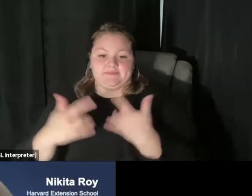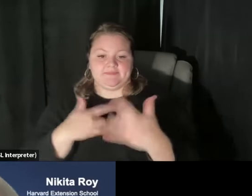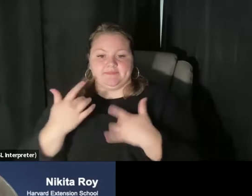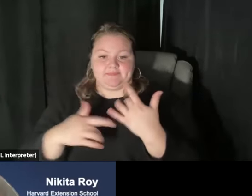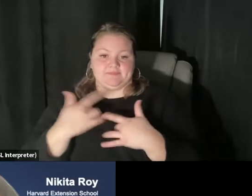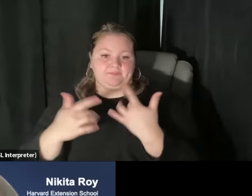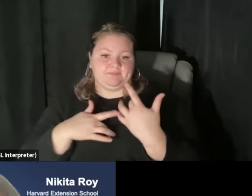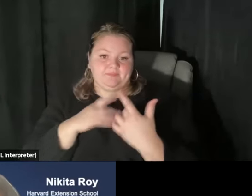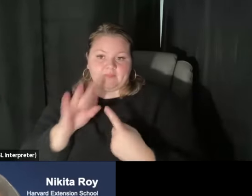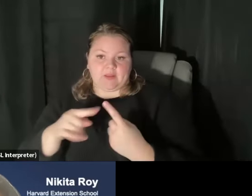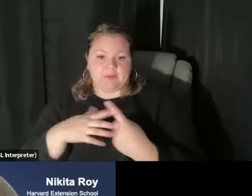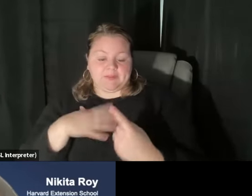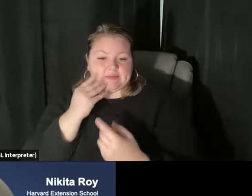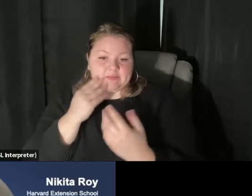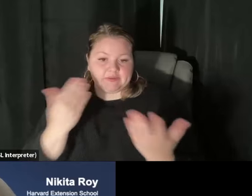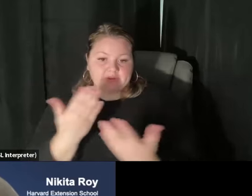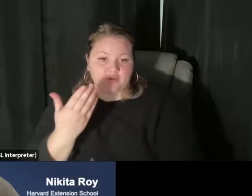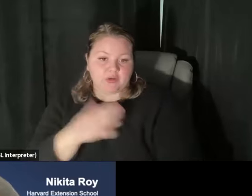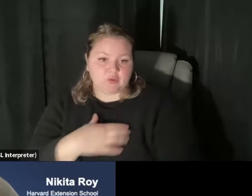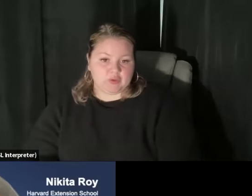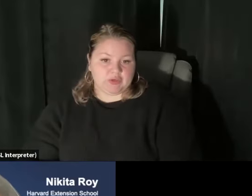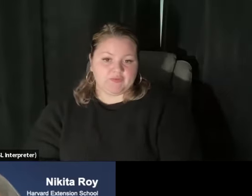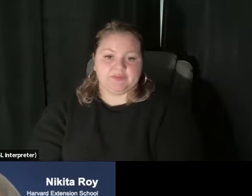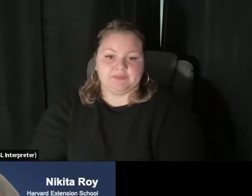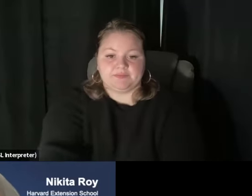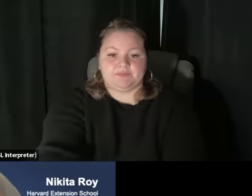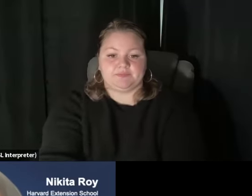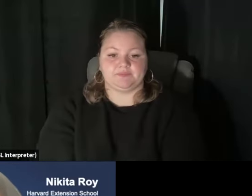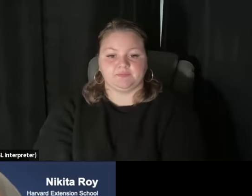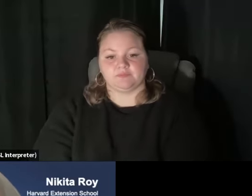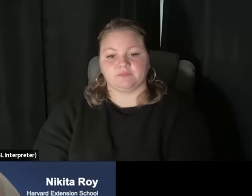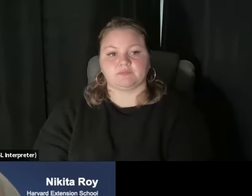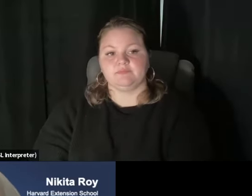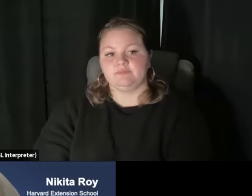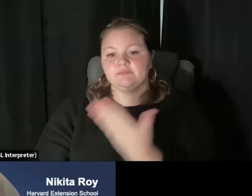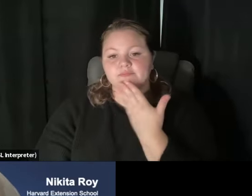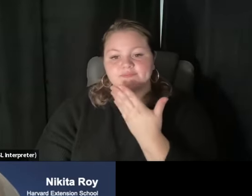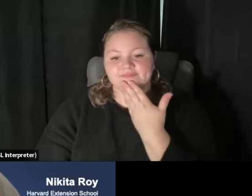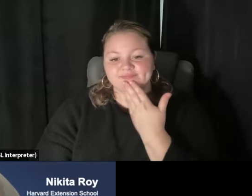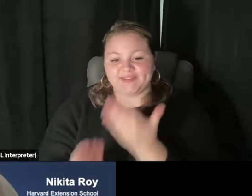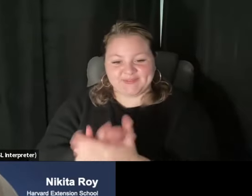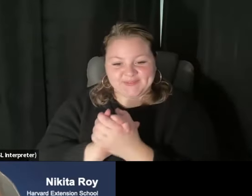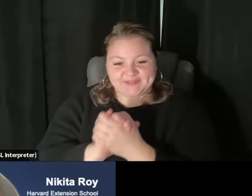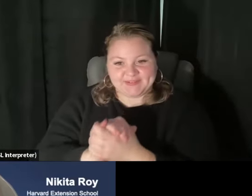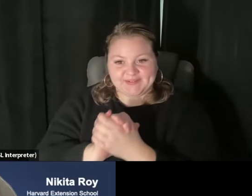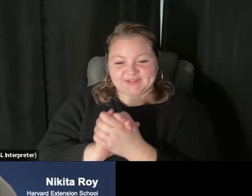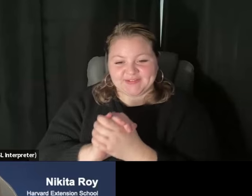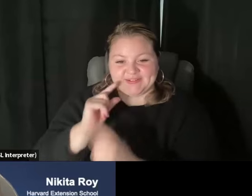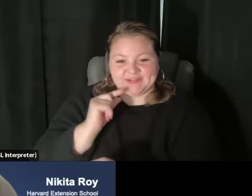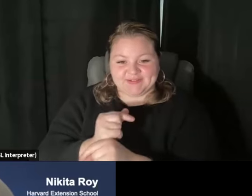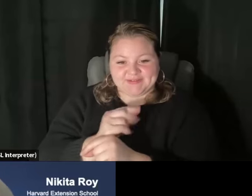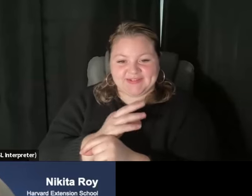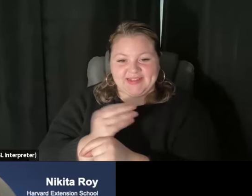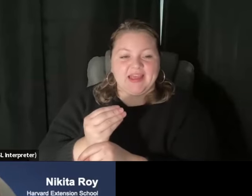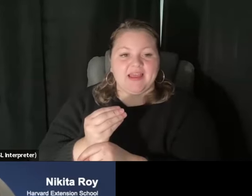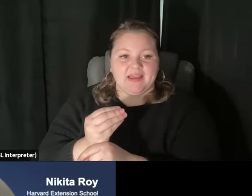had at Harvard, and answer any questions you have today. Thanks so much, Nikita. Congratulations on graduating, and